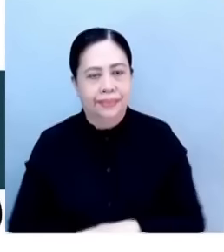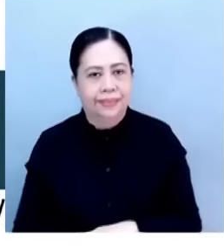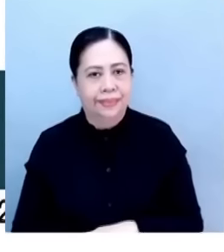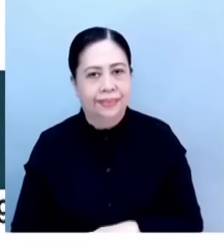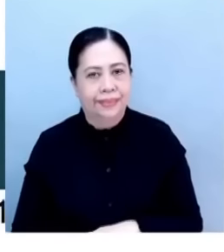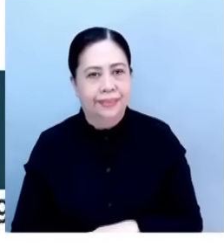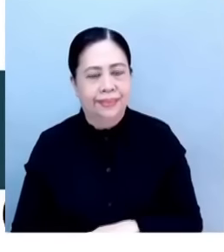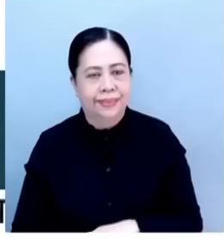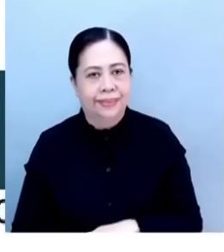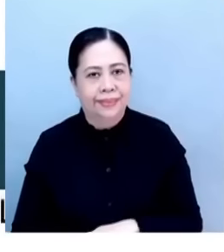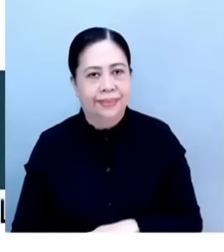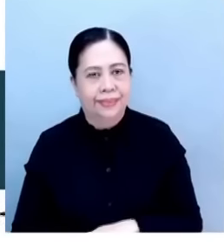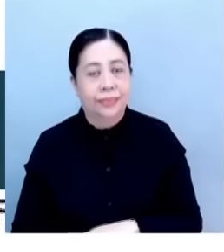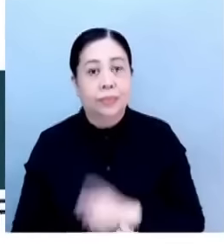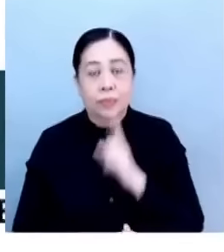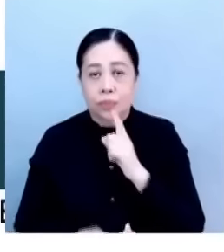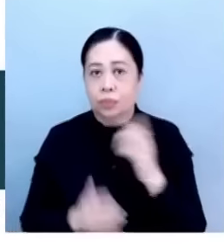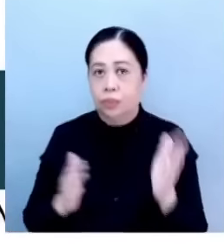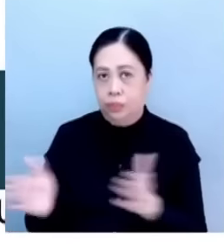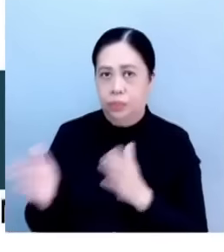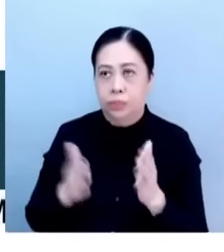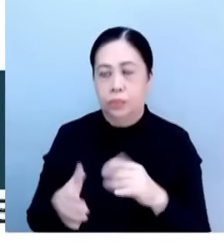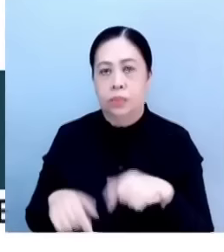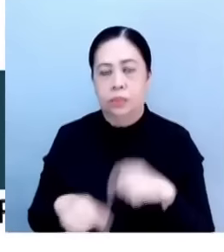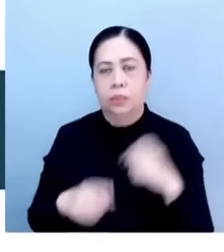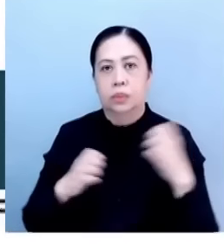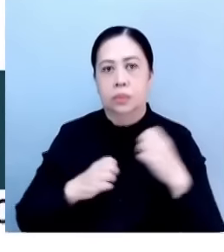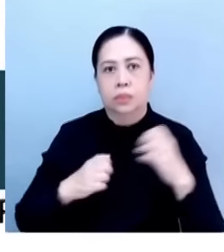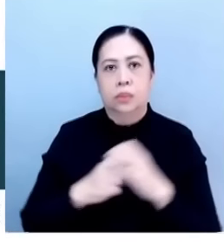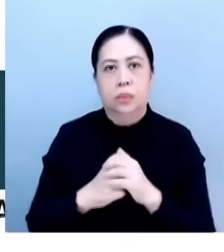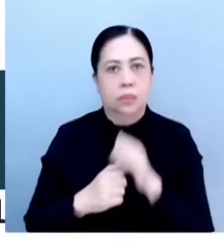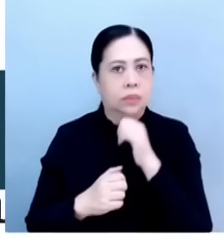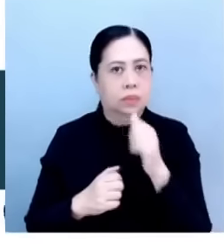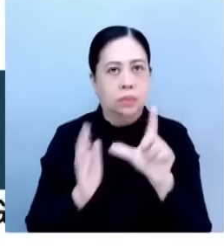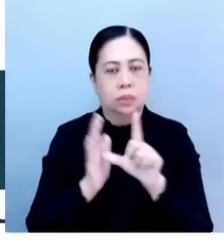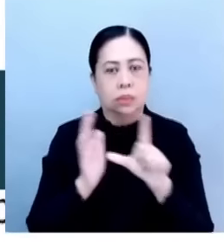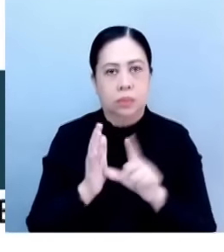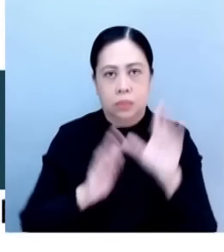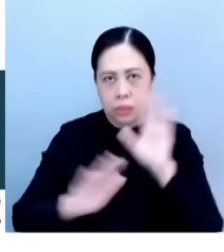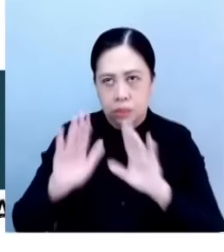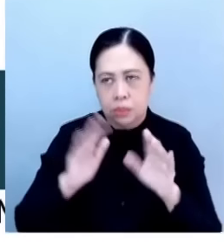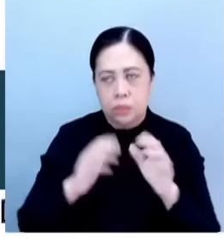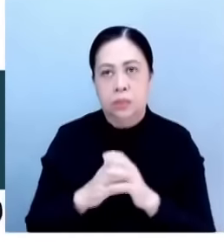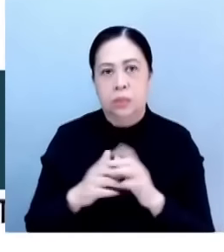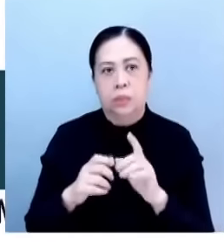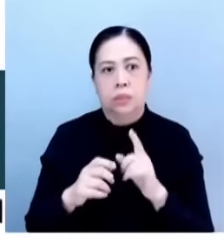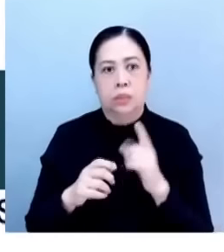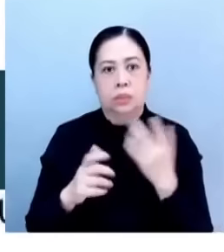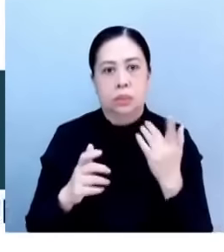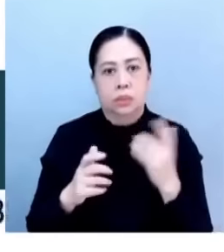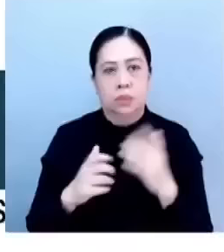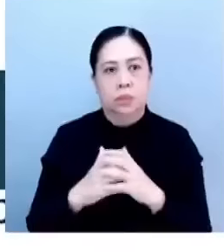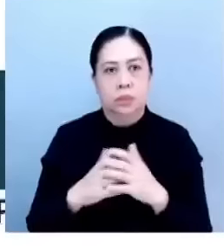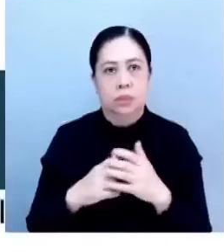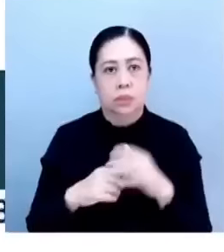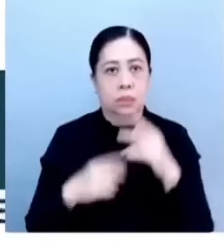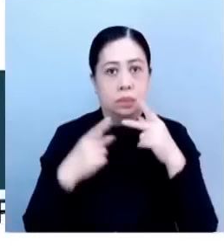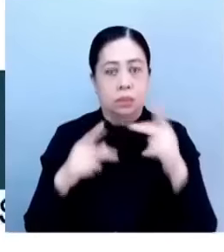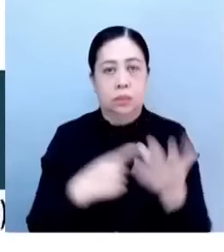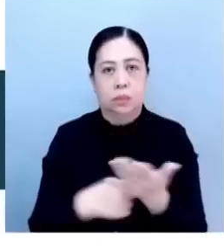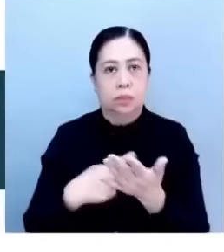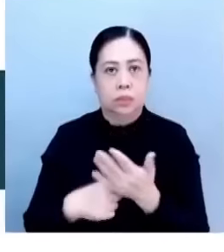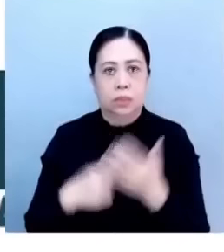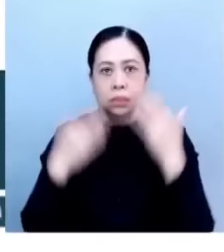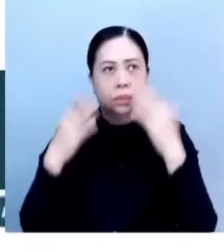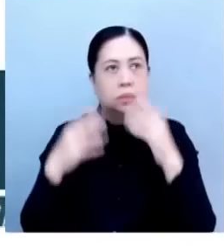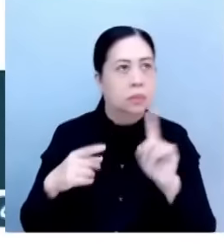Well, actually, we've been preparing for this, and we expect not only legal challenges, because in the public discussion, we don't know